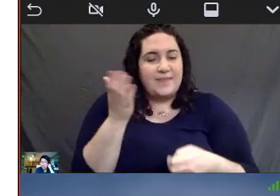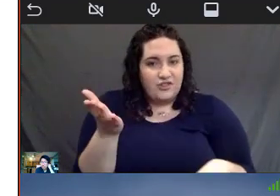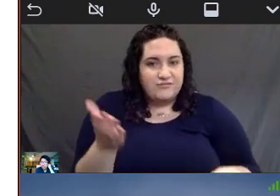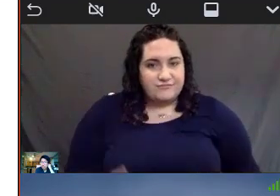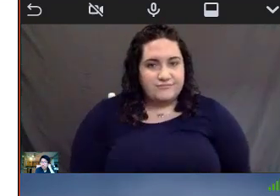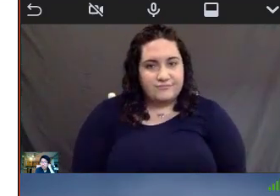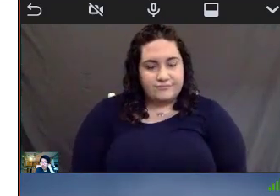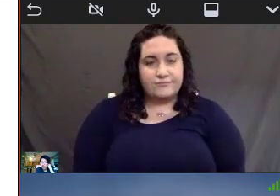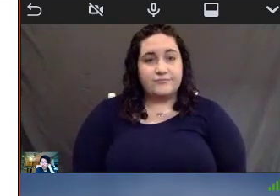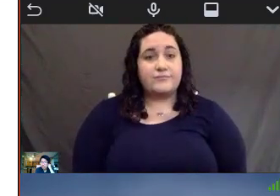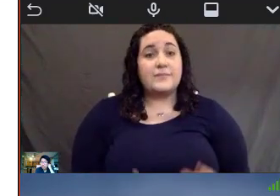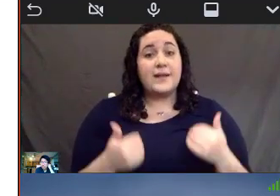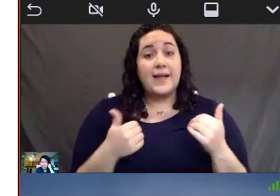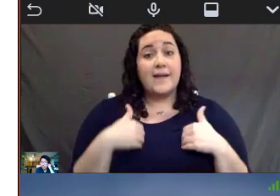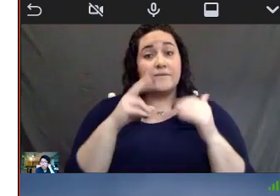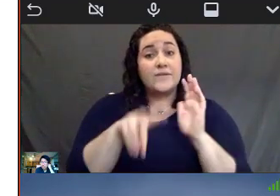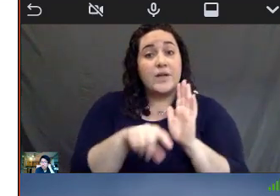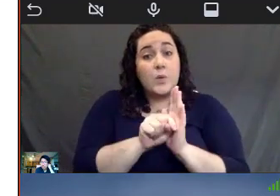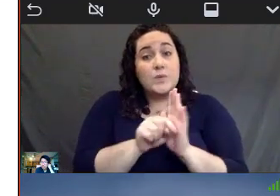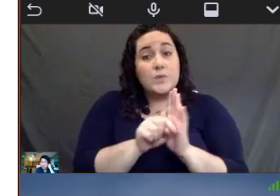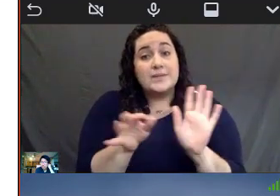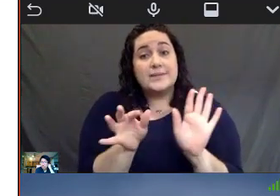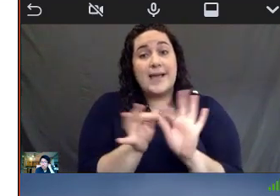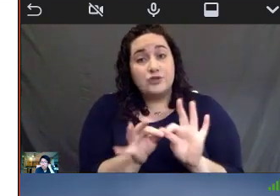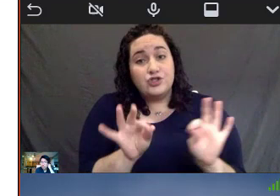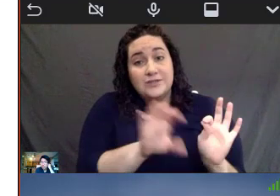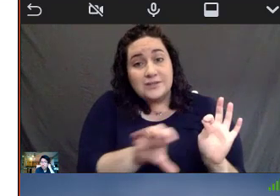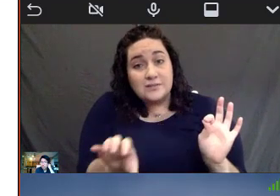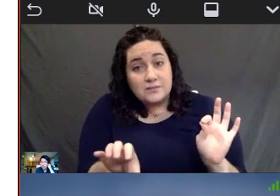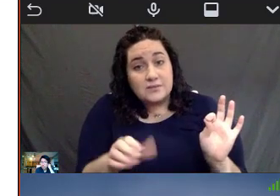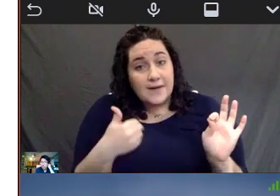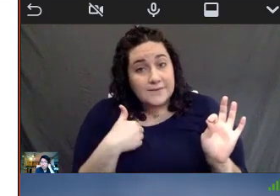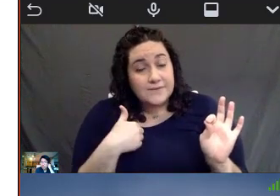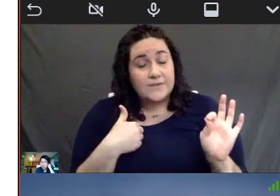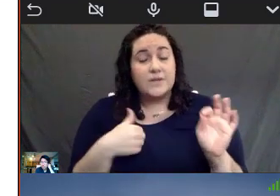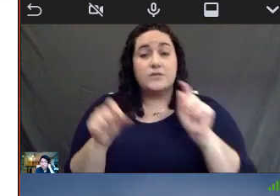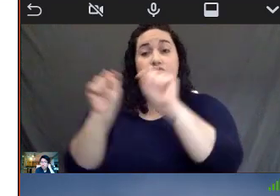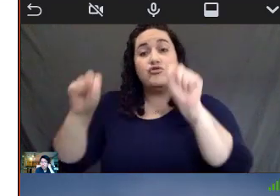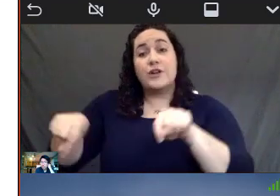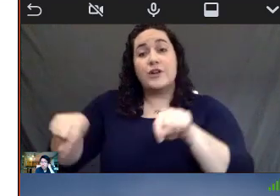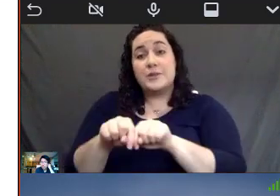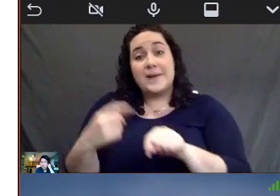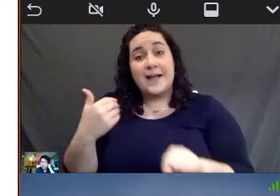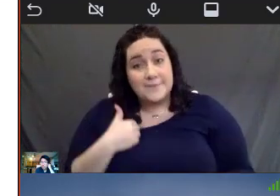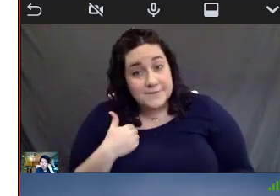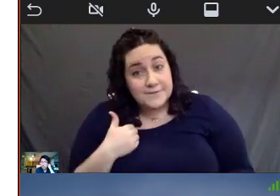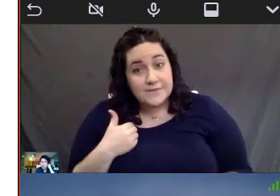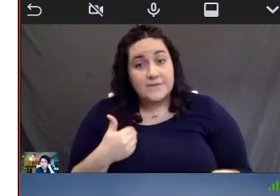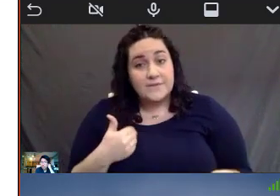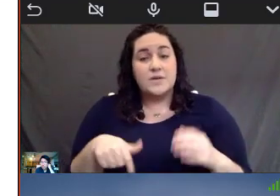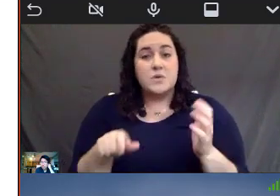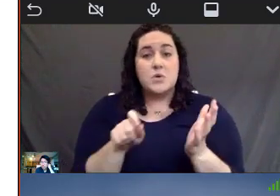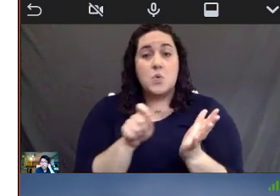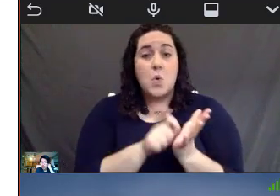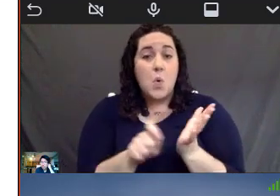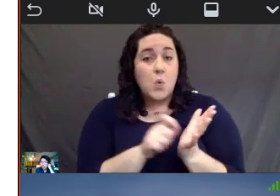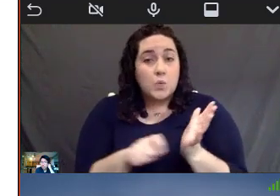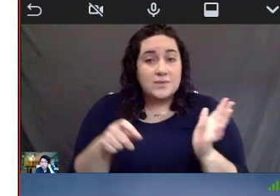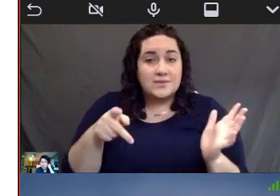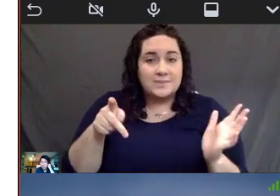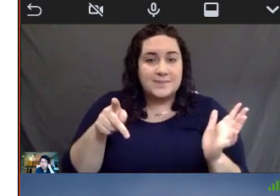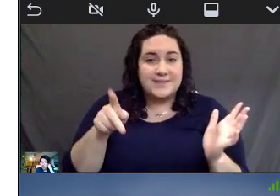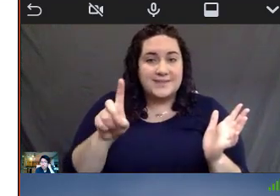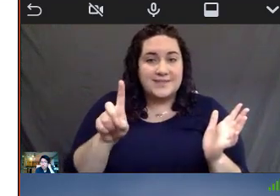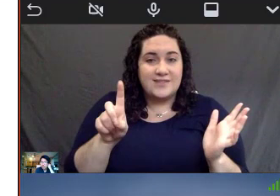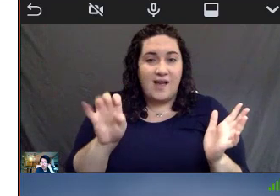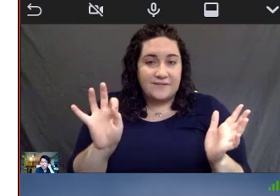videos, transcripts of those videos, PDF notes similar to my PDF notes that I post for the class, and